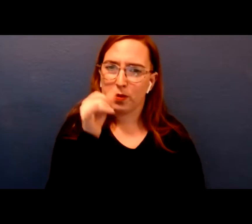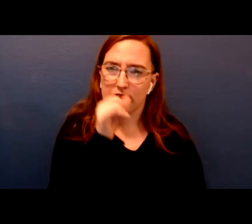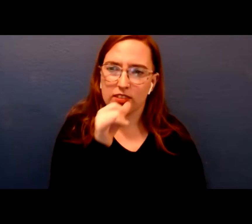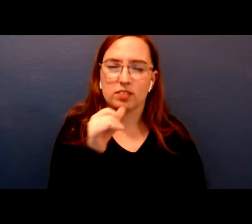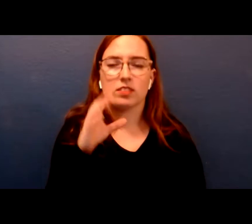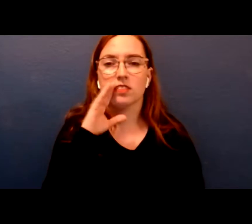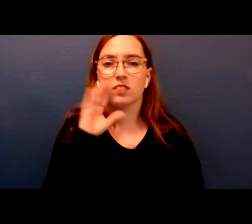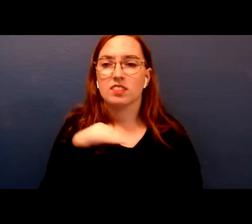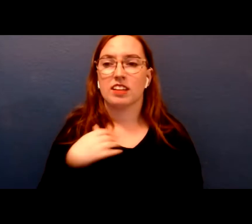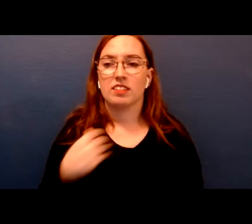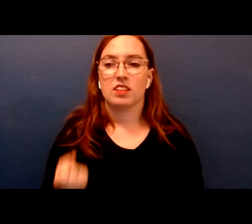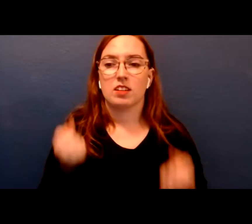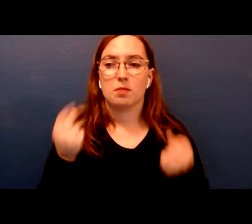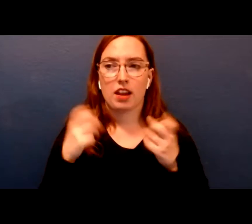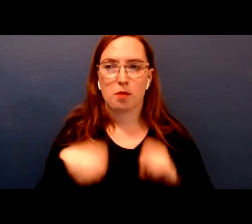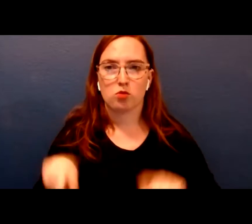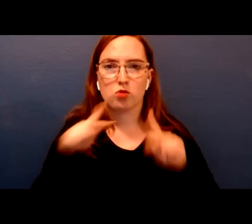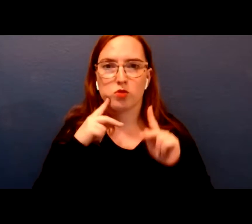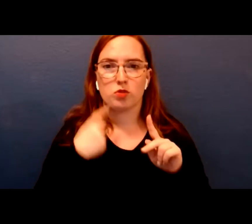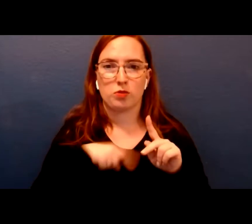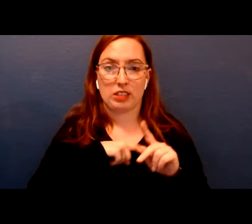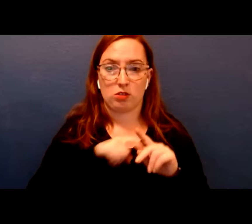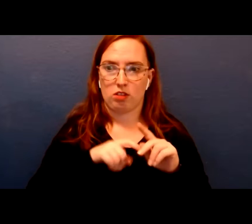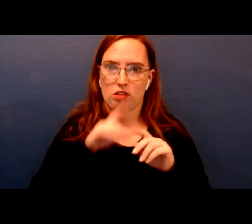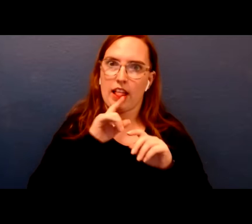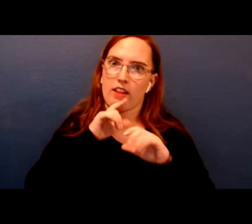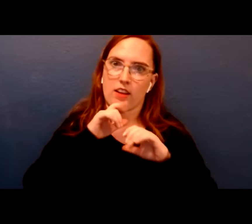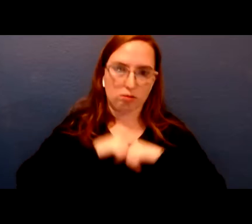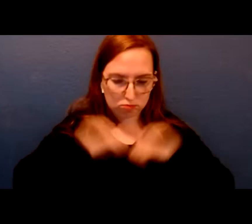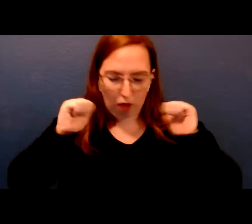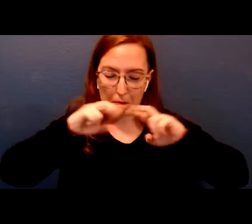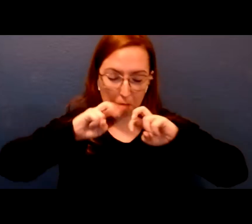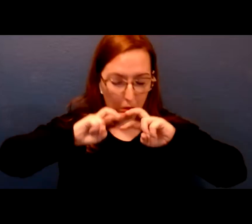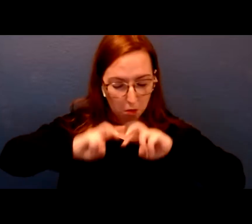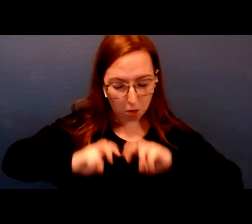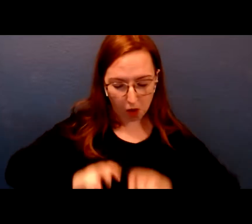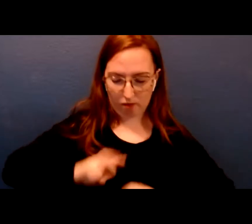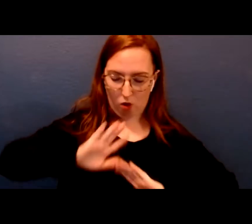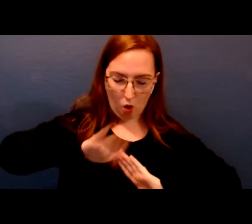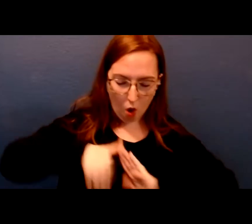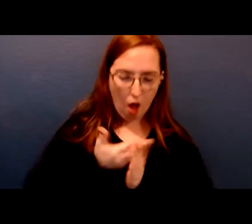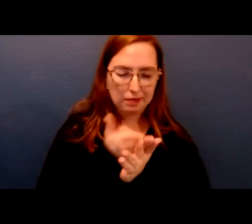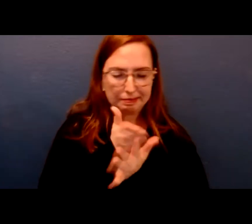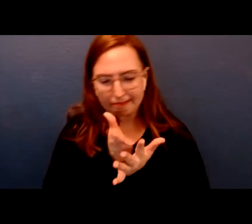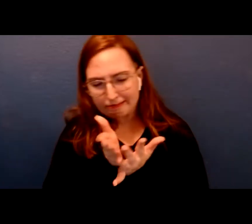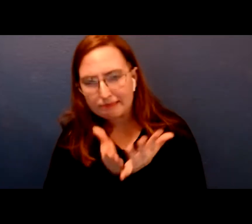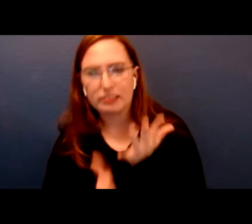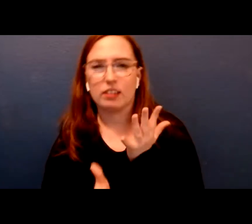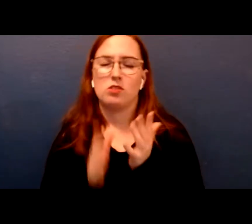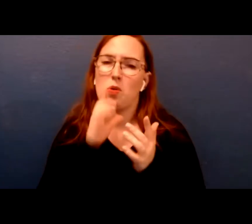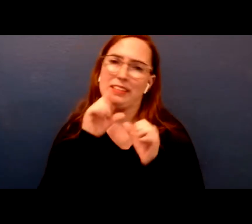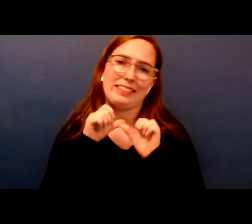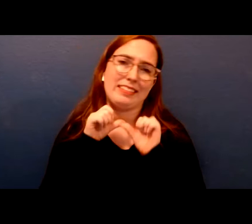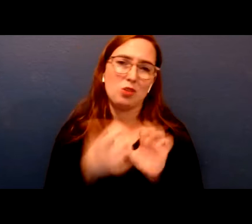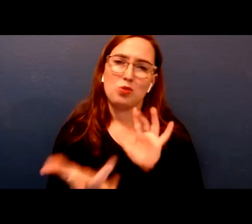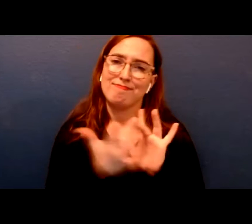lots of opportunities to spend a deep dive on every and all aspects. And so continue to reach out to the team